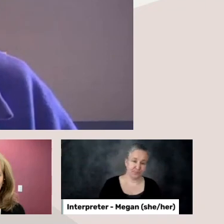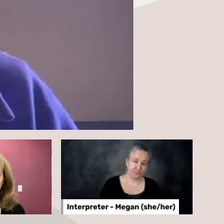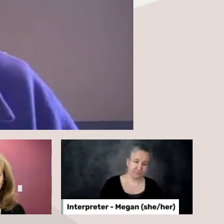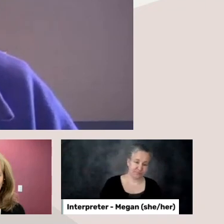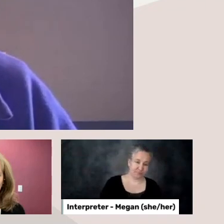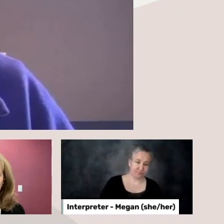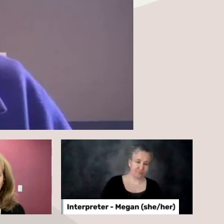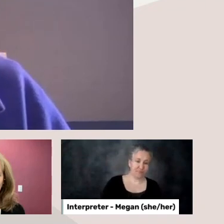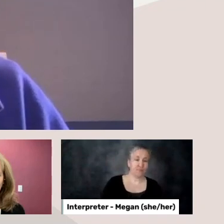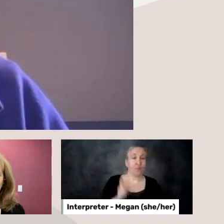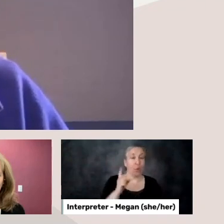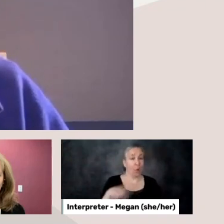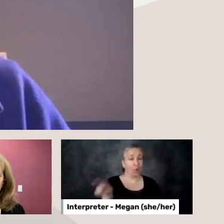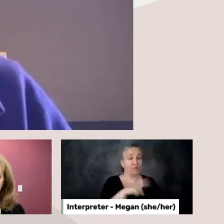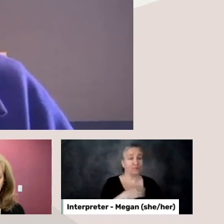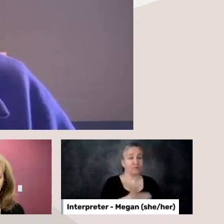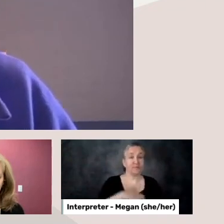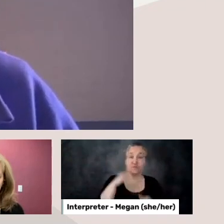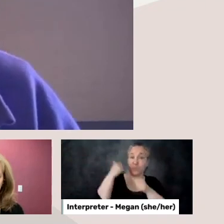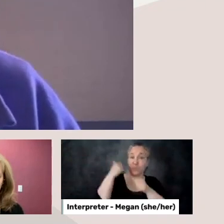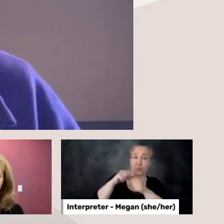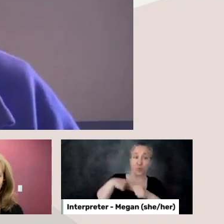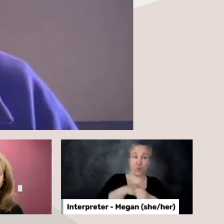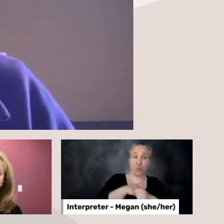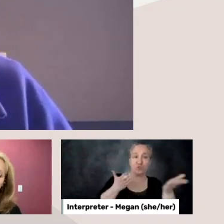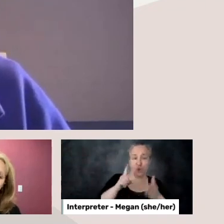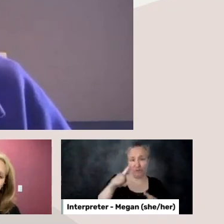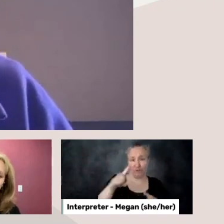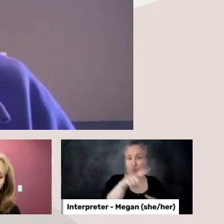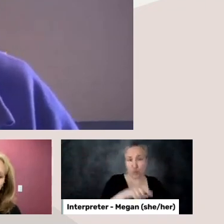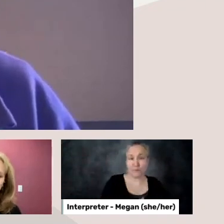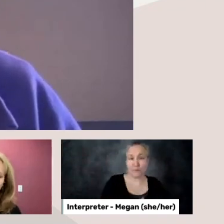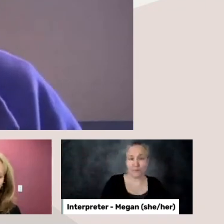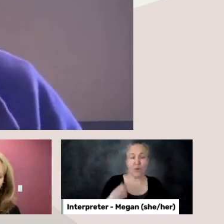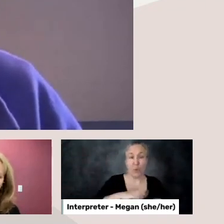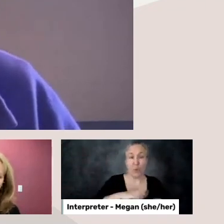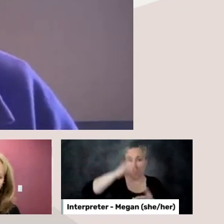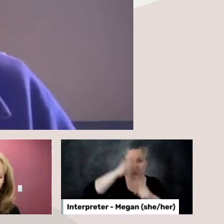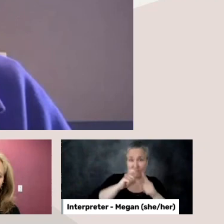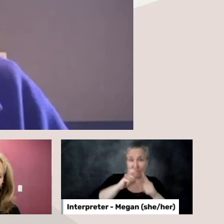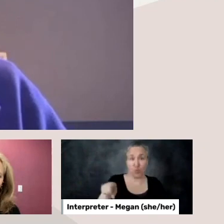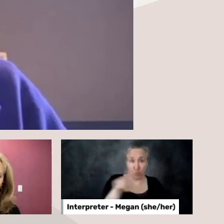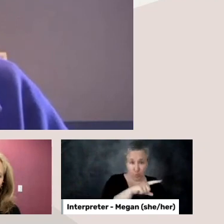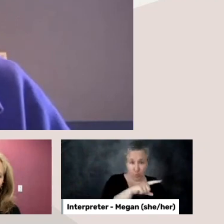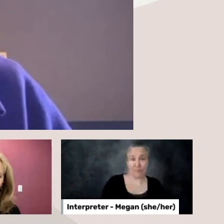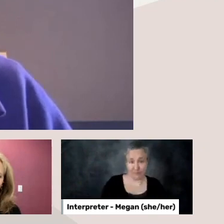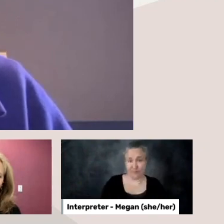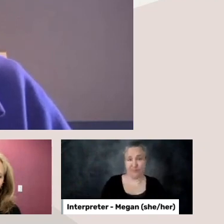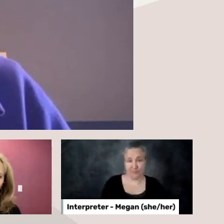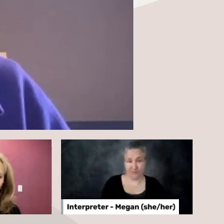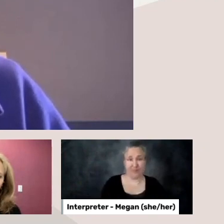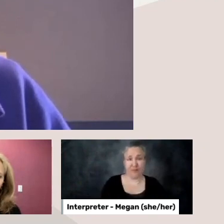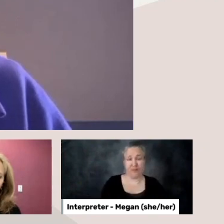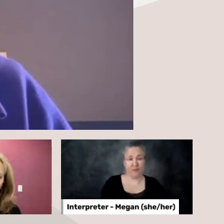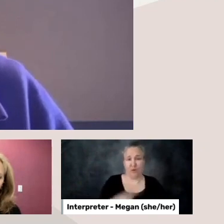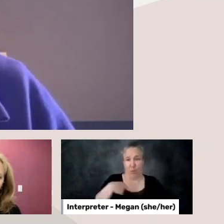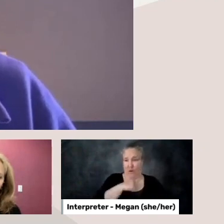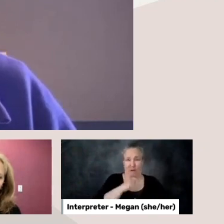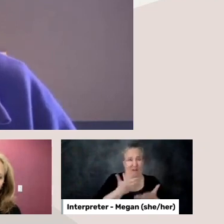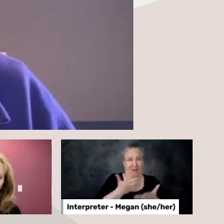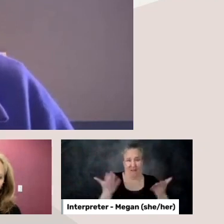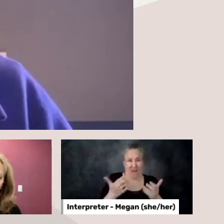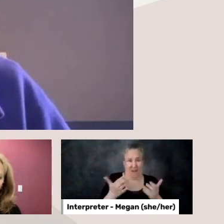All of you, please remember, we serve you. We learn from you. We wouldn't exist if you